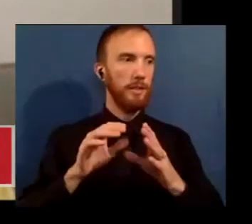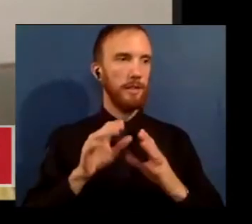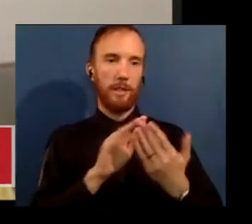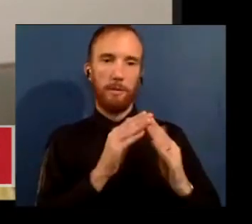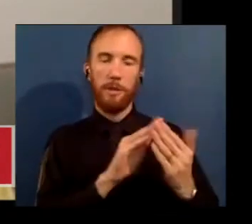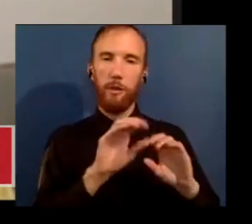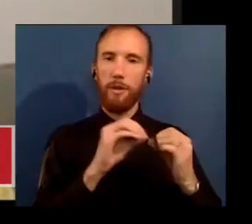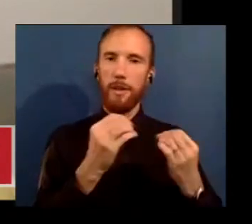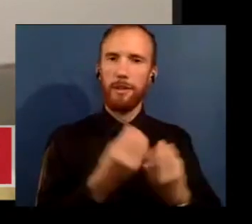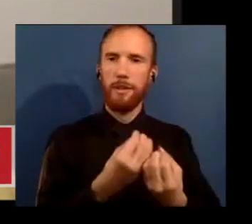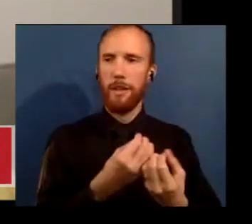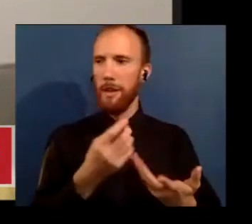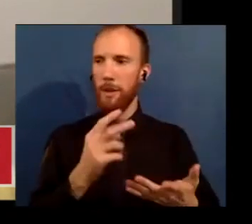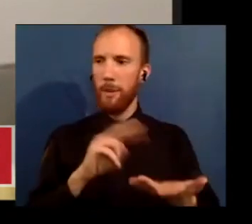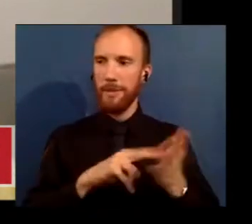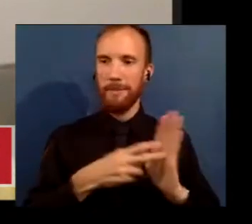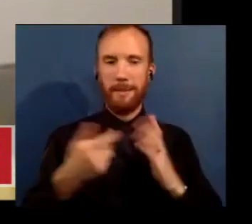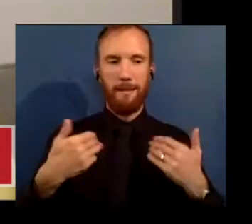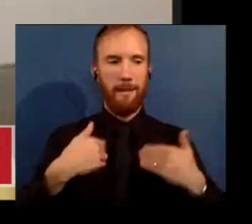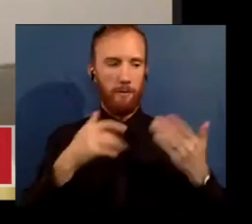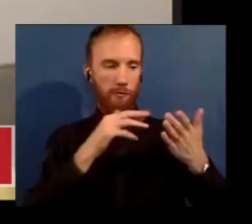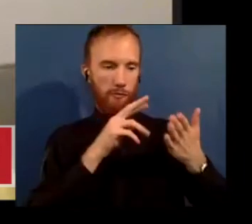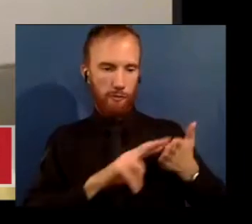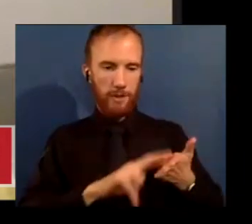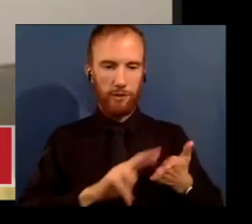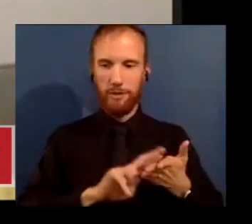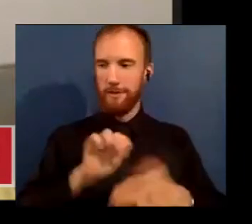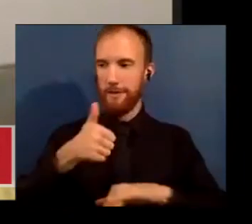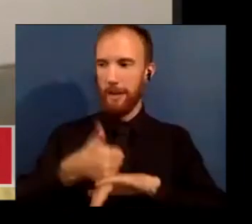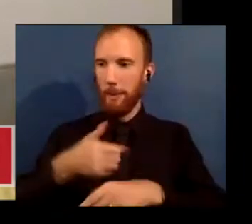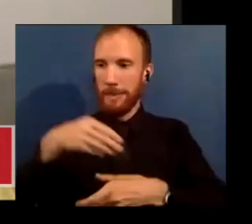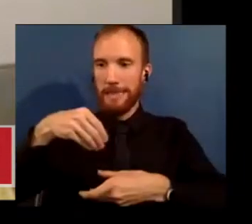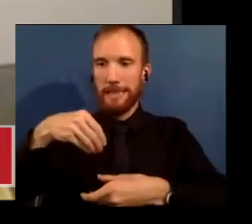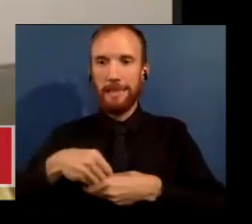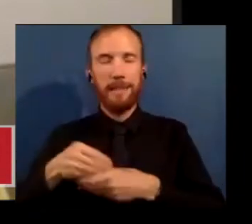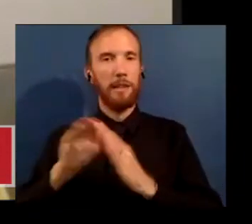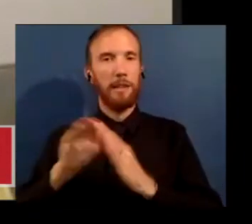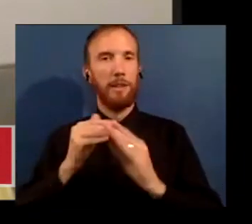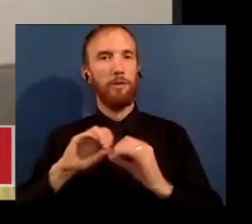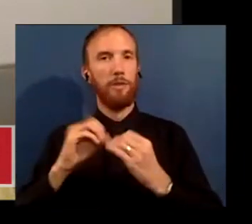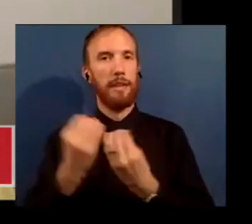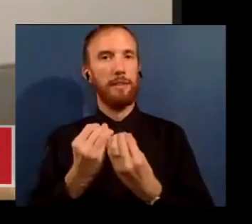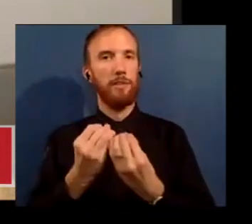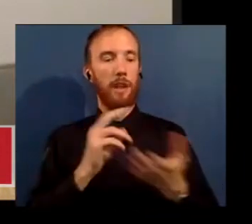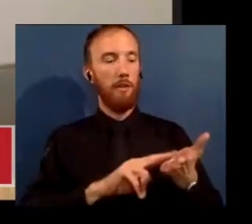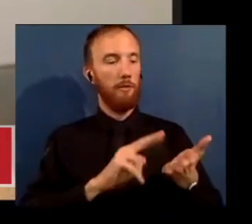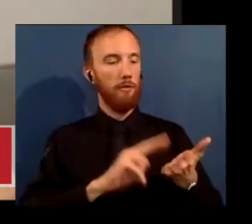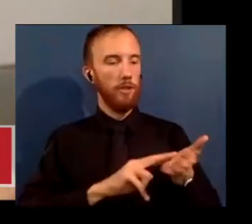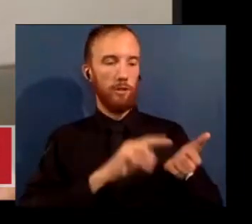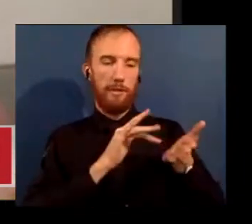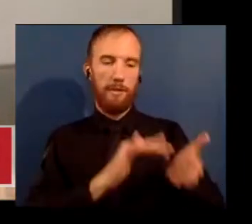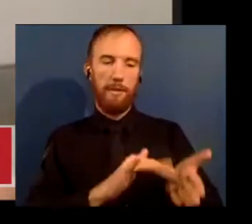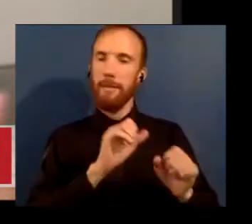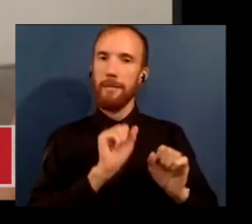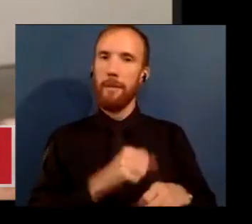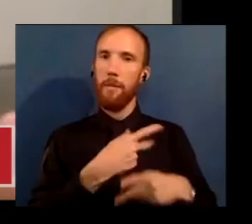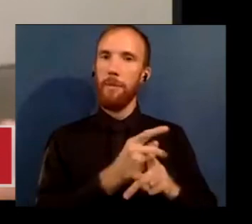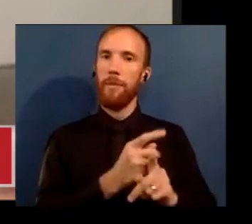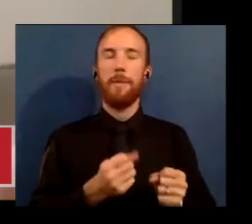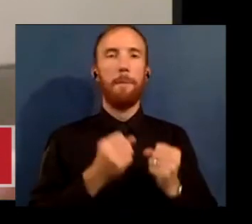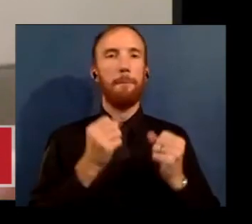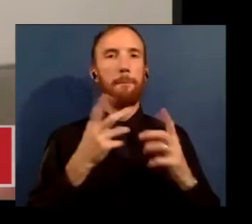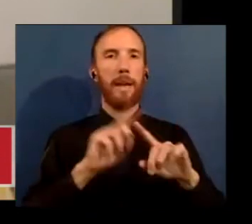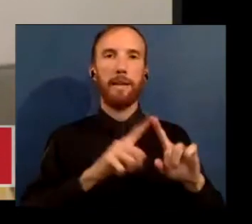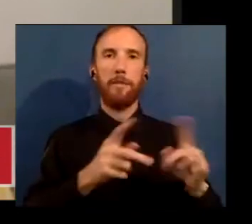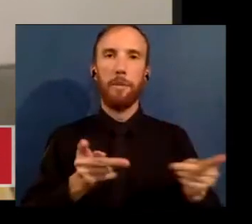community organizations look like? And that research can come from many different places. And I think that one of the things that you sort of